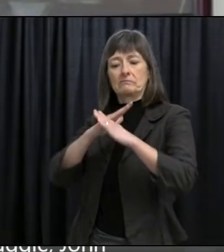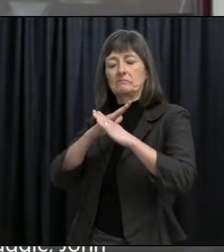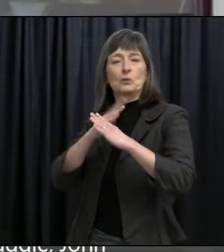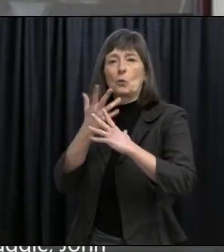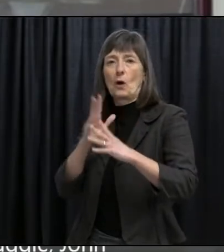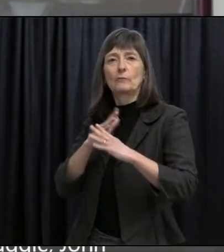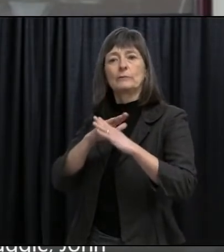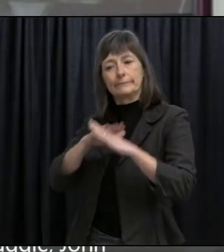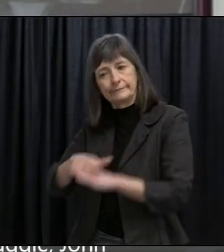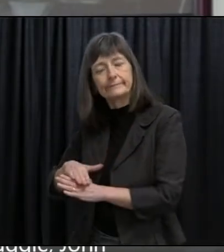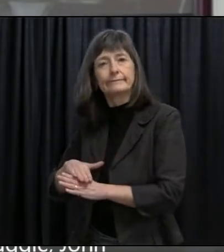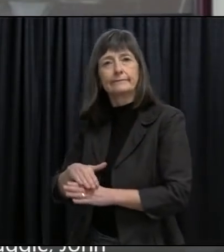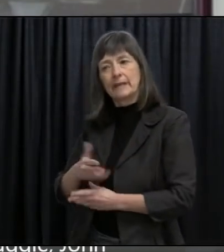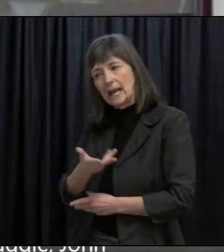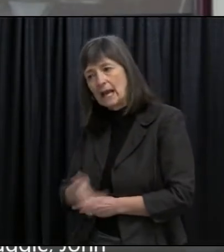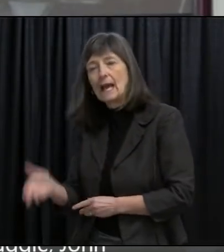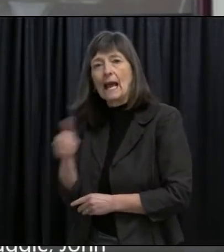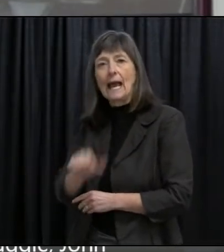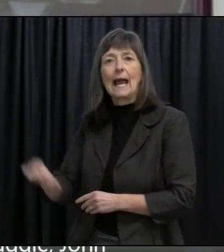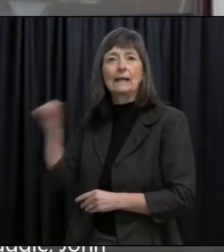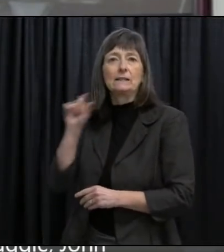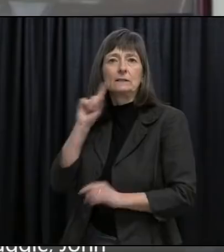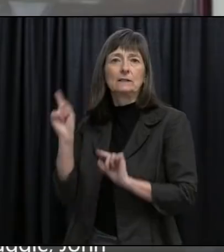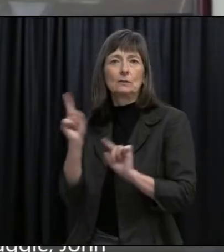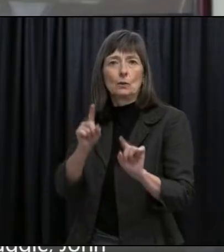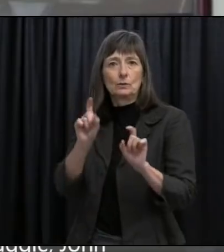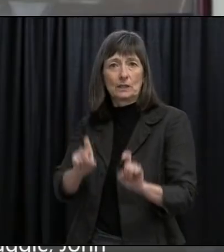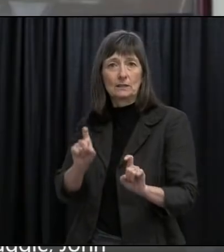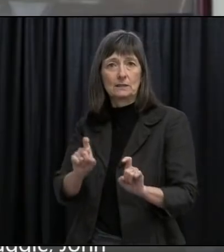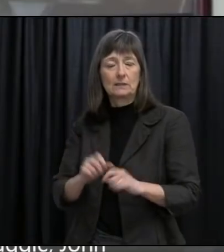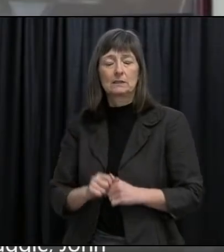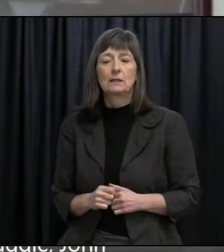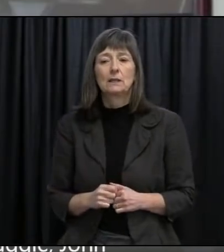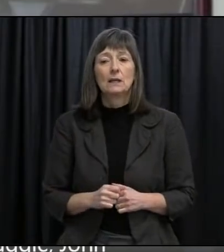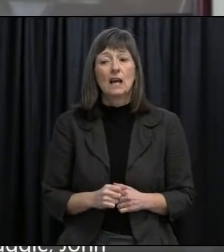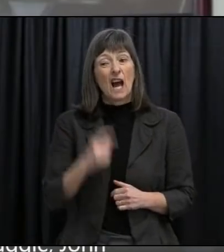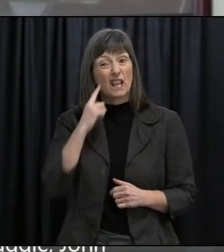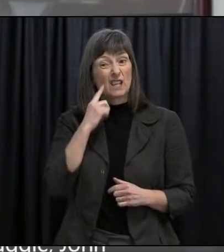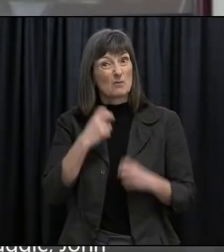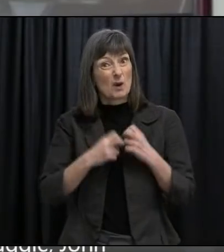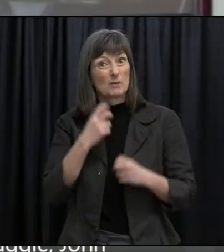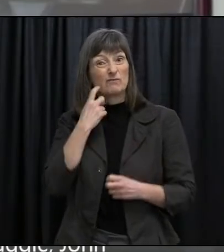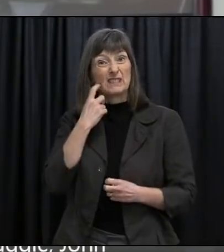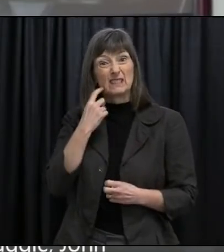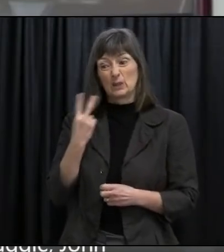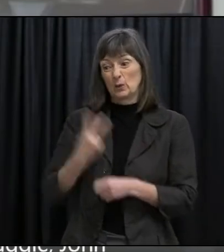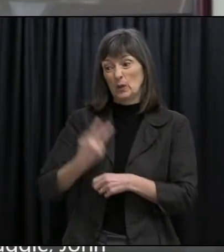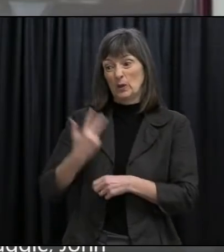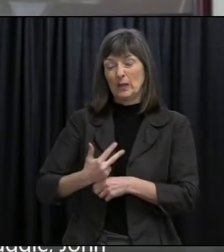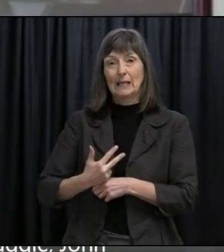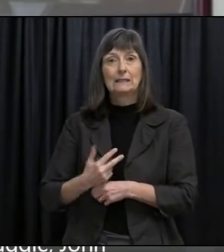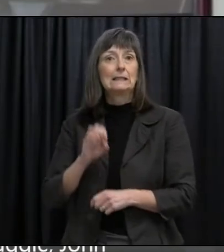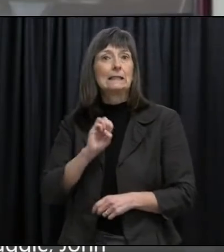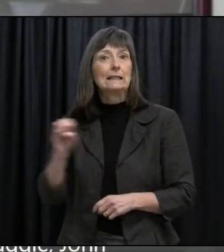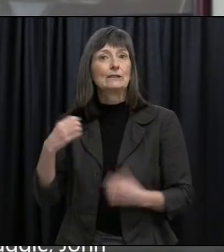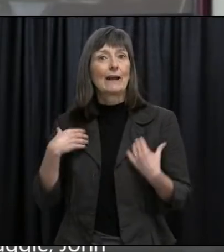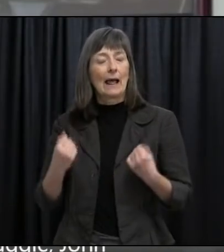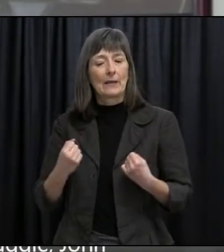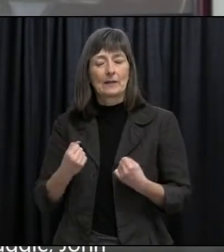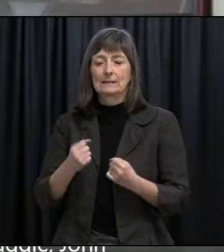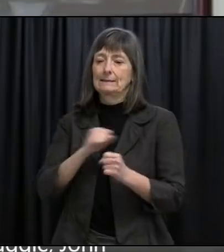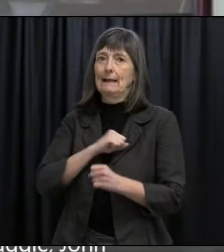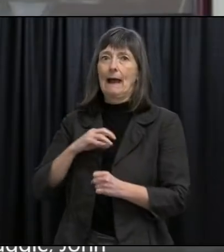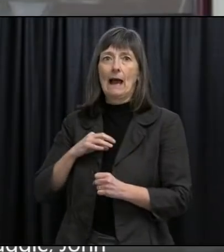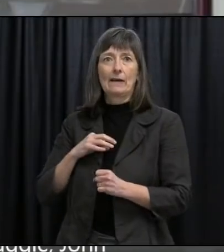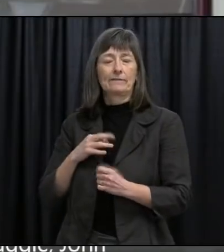think the challenge over the last 3 or 4 days has simply been one of capacity within Eastern Health to be everywhere, doing